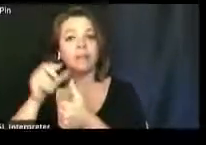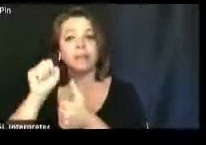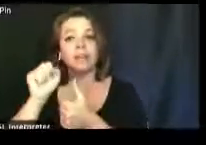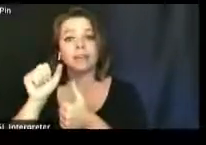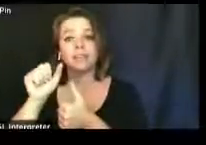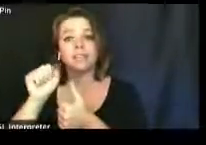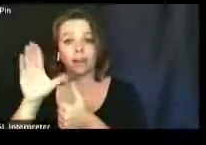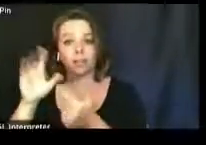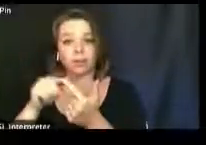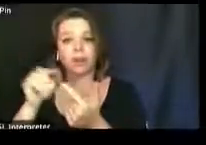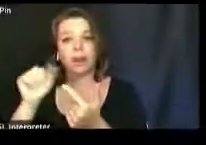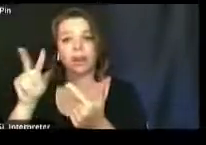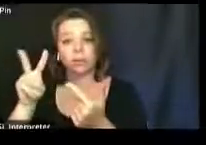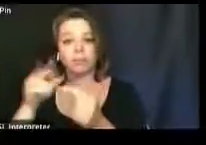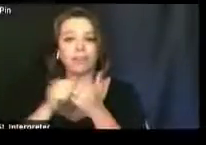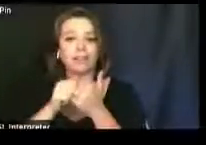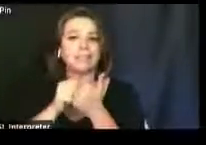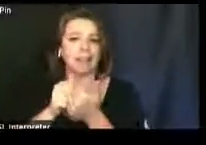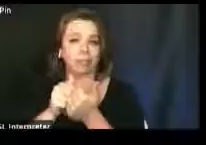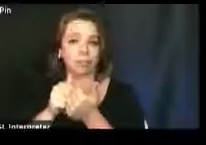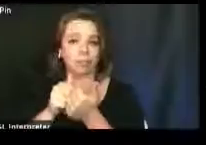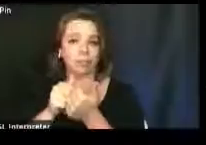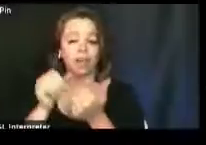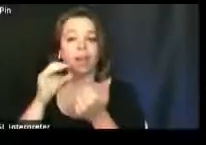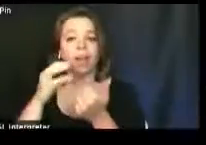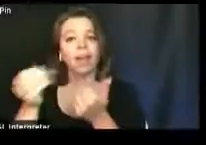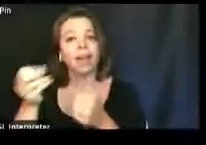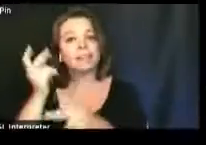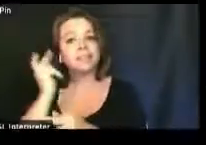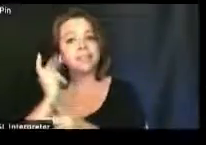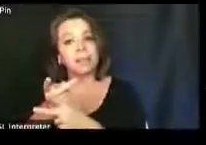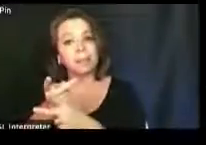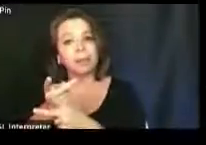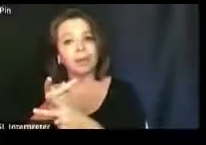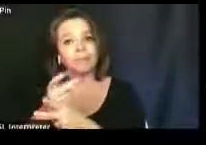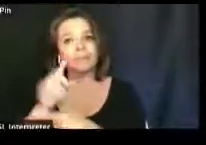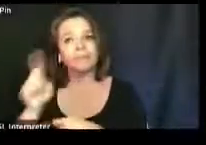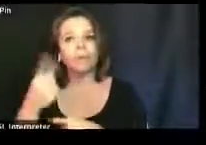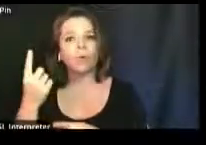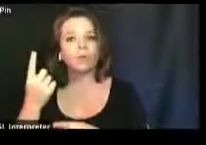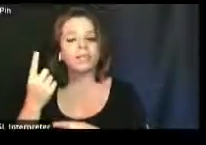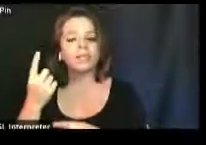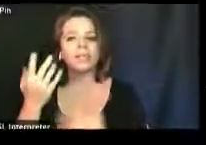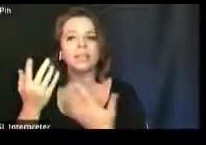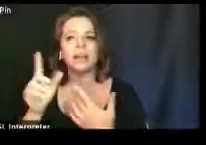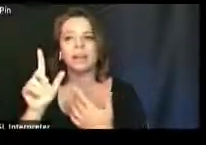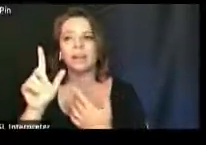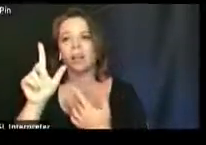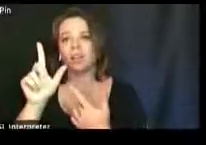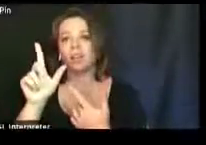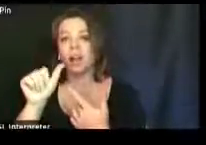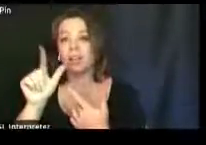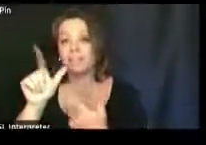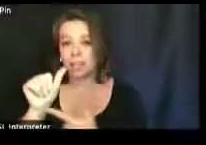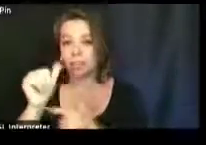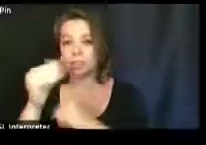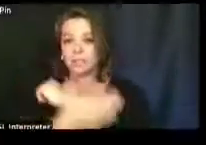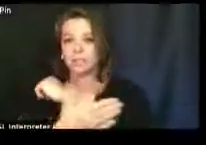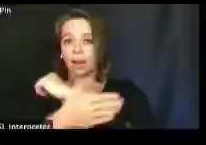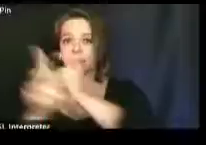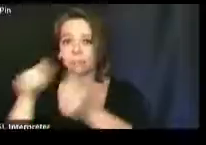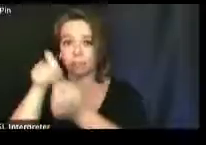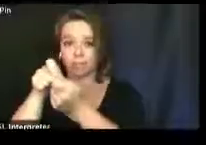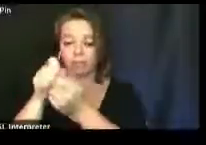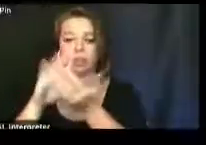and Antelope Valley together and keep the only Los Angeles County